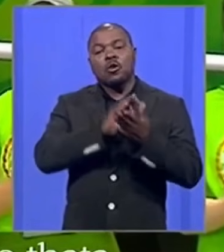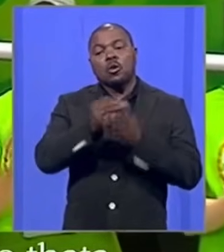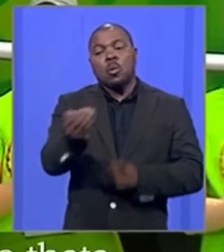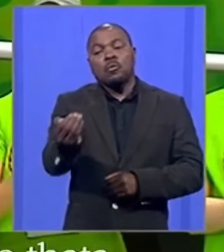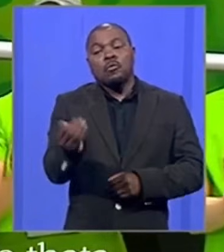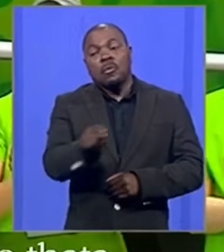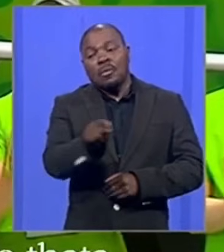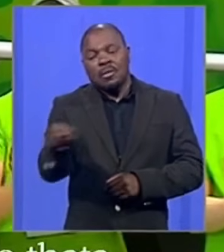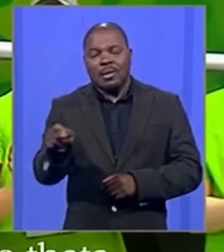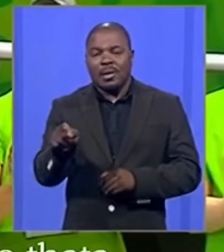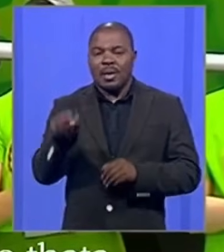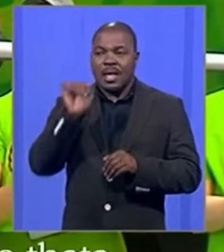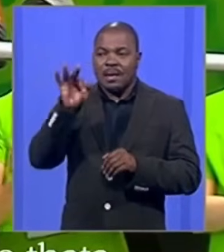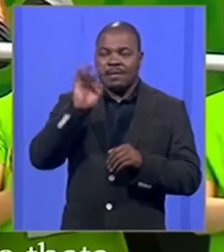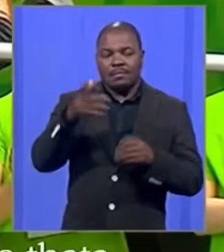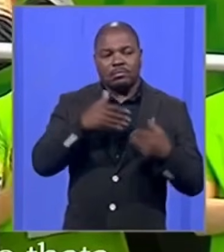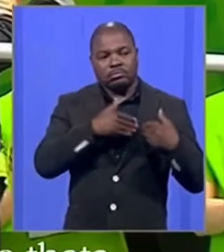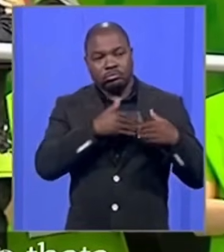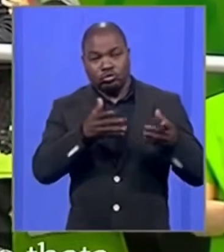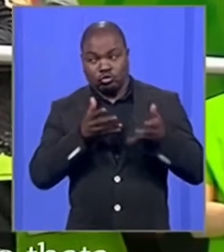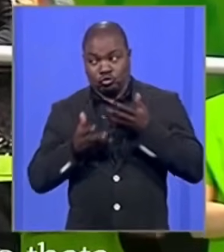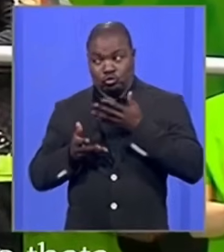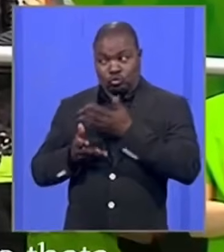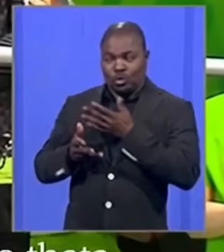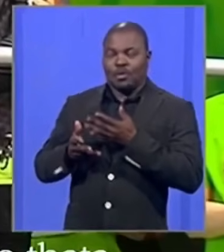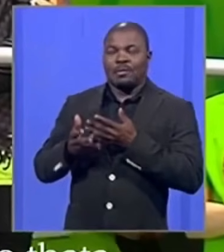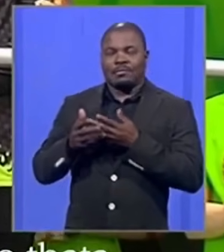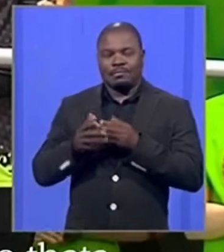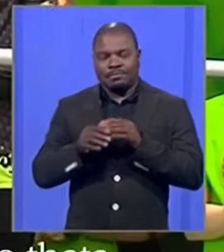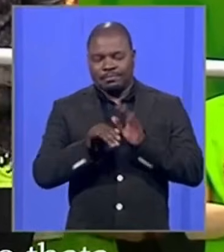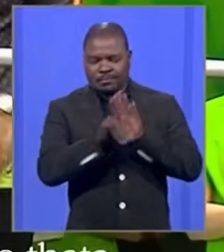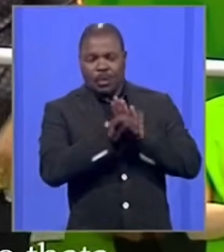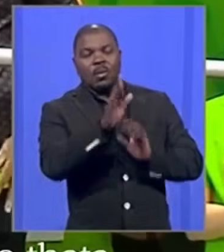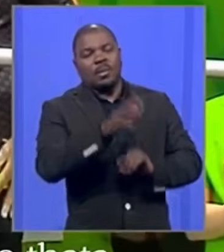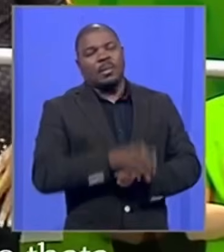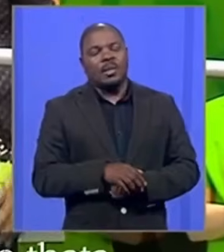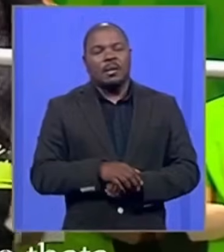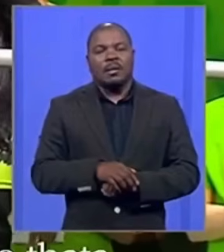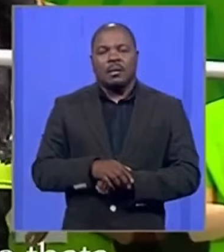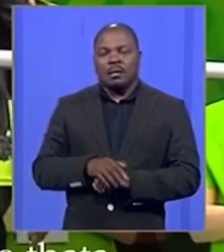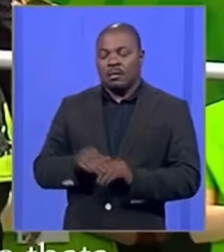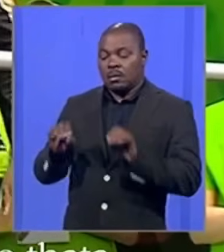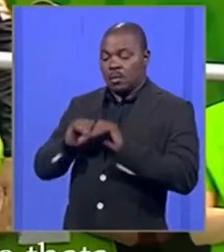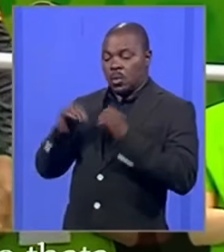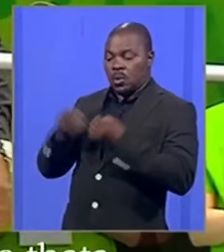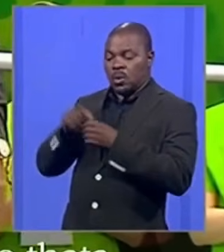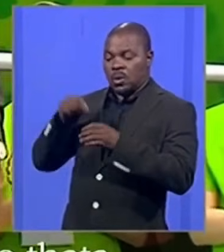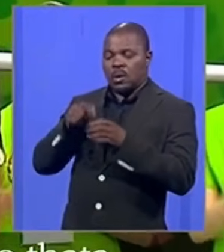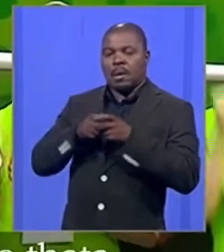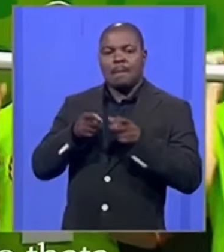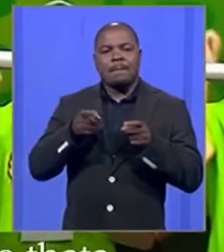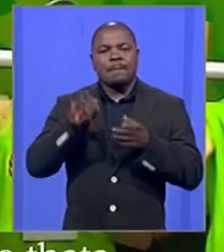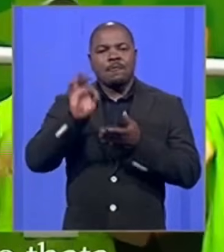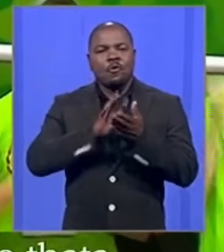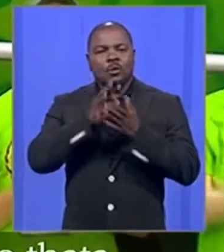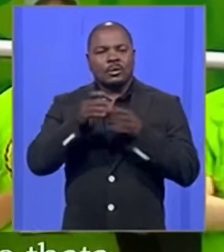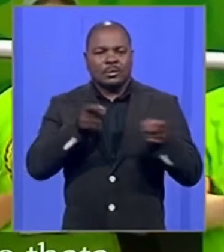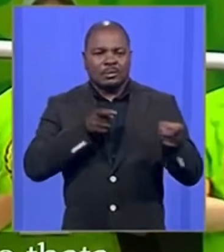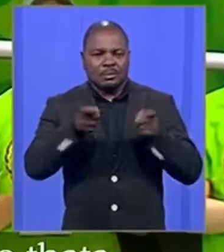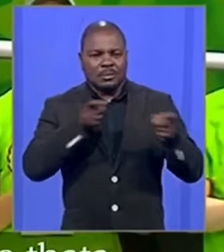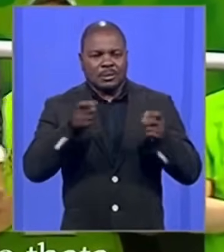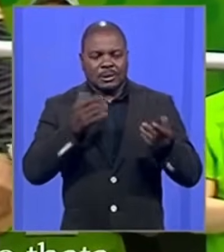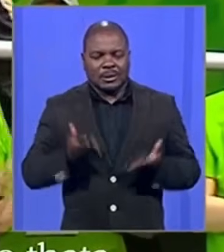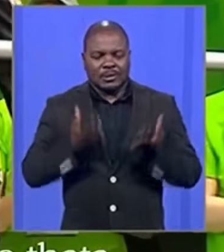dipuo tsa mothale ono di tlile go ela tlhoko thata. Setheo sa tsamaiso ya ditlhopho sa Election Management Services in